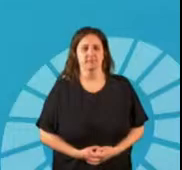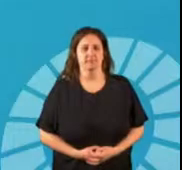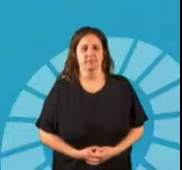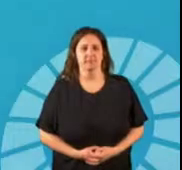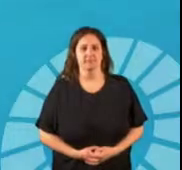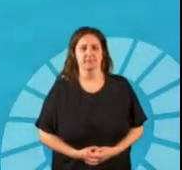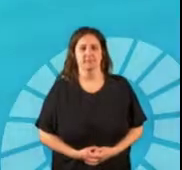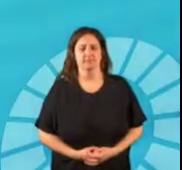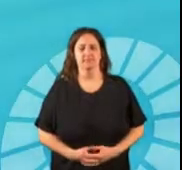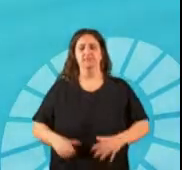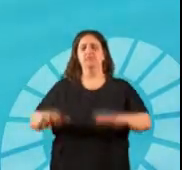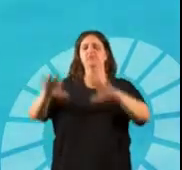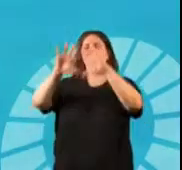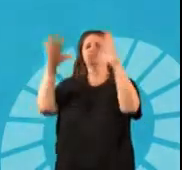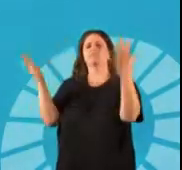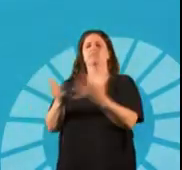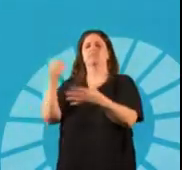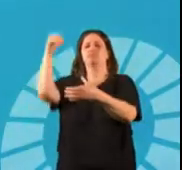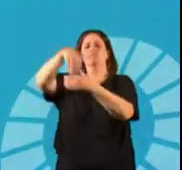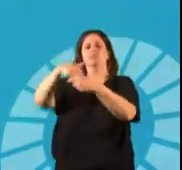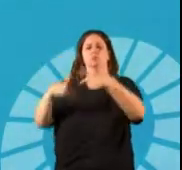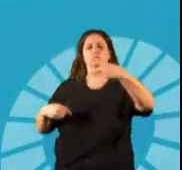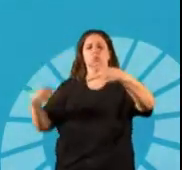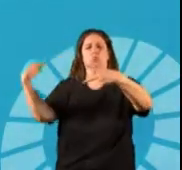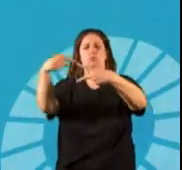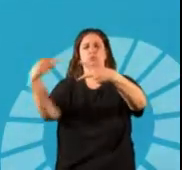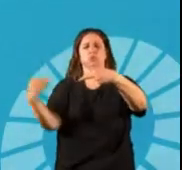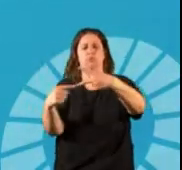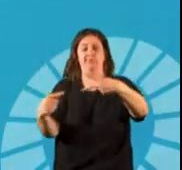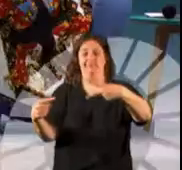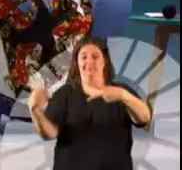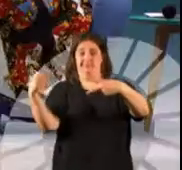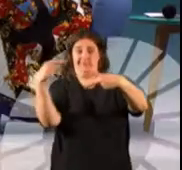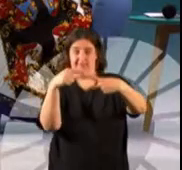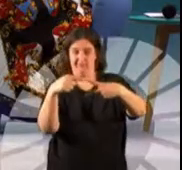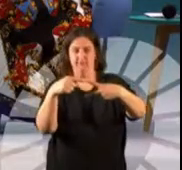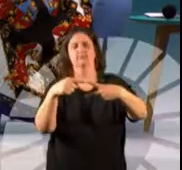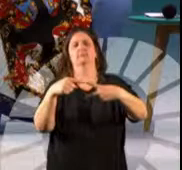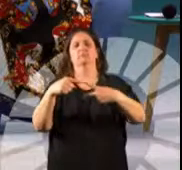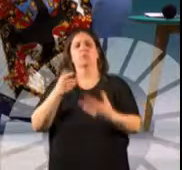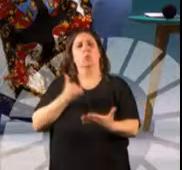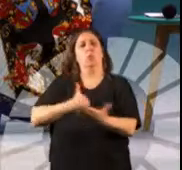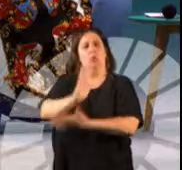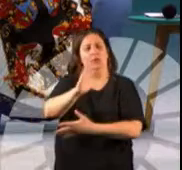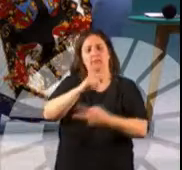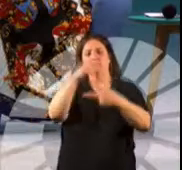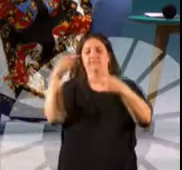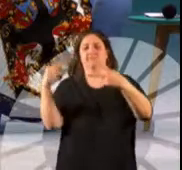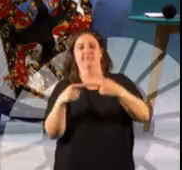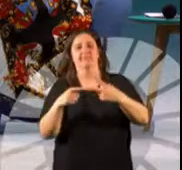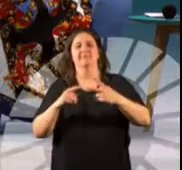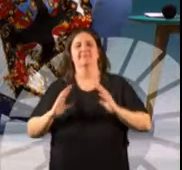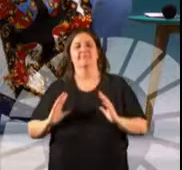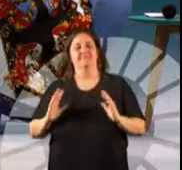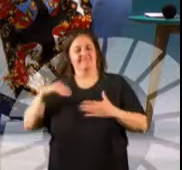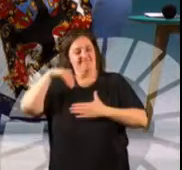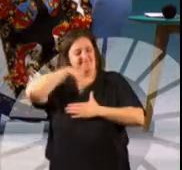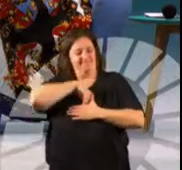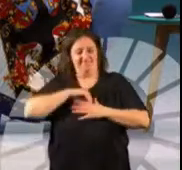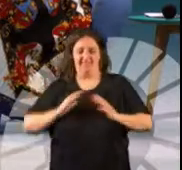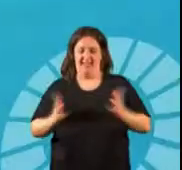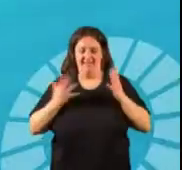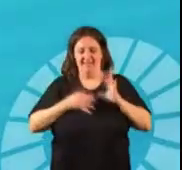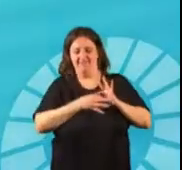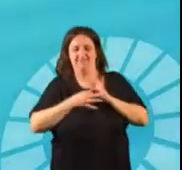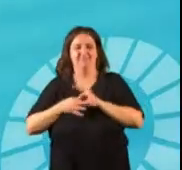know we've been working on women's health for 20 years and family planning for almost a decade. We're going to put another $1.4 billion